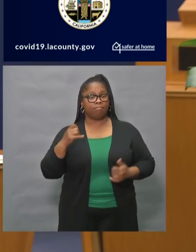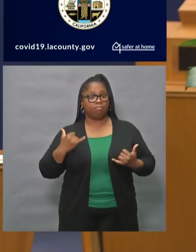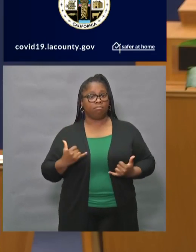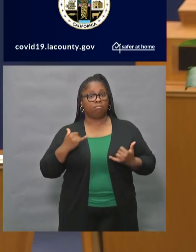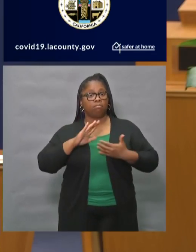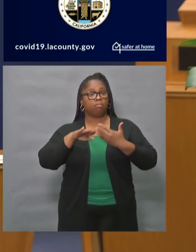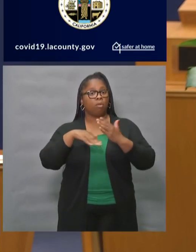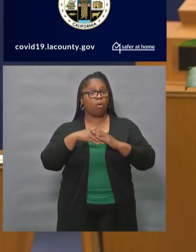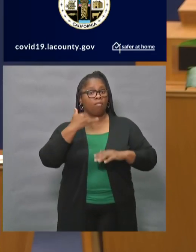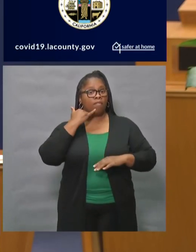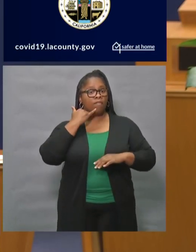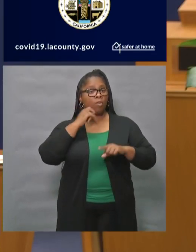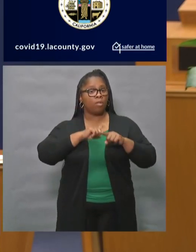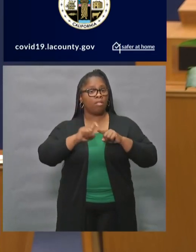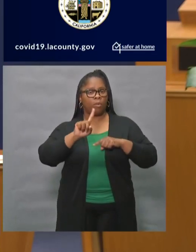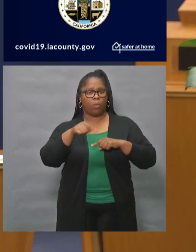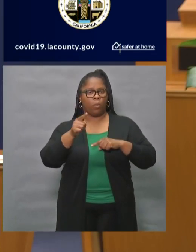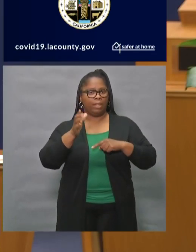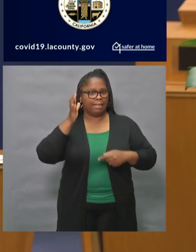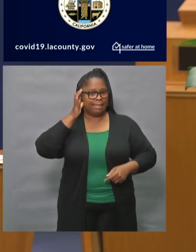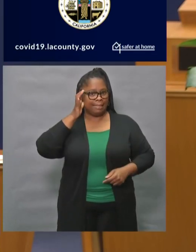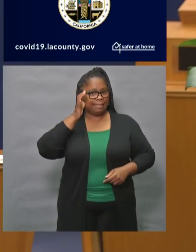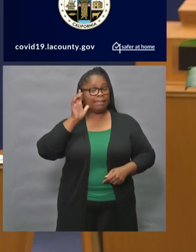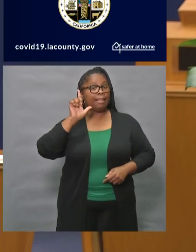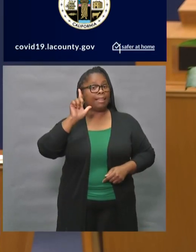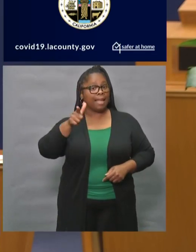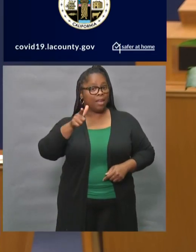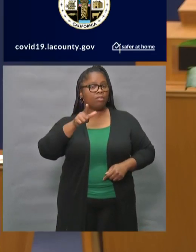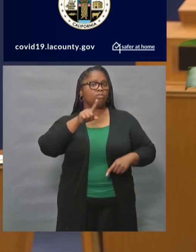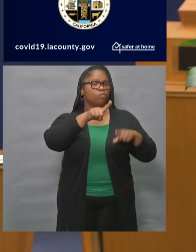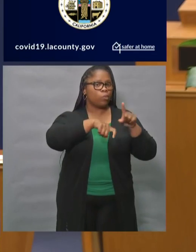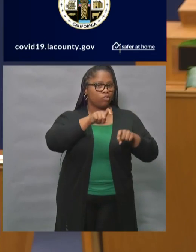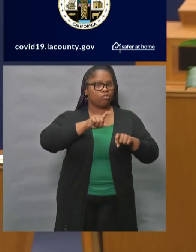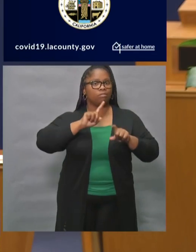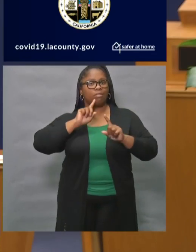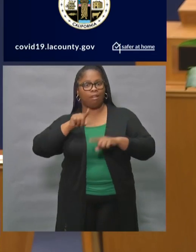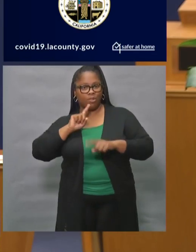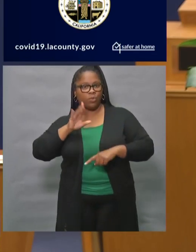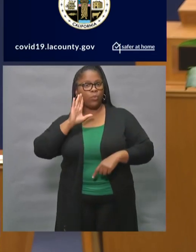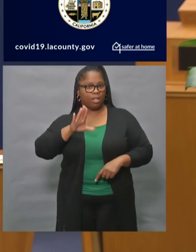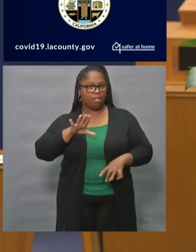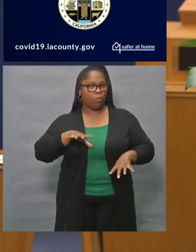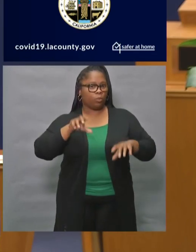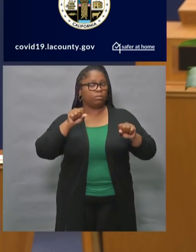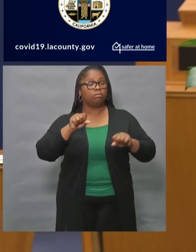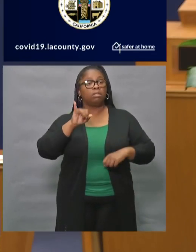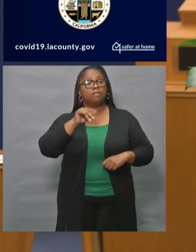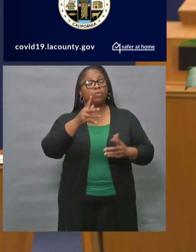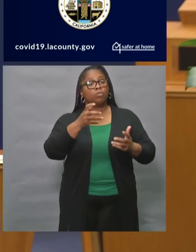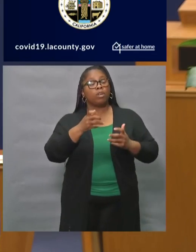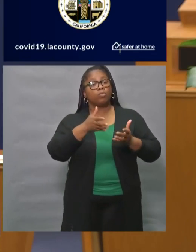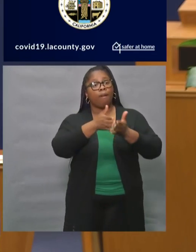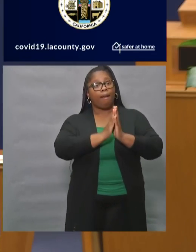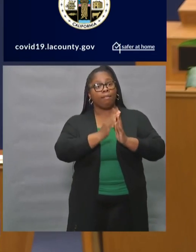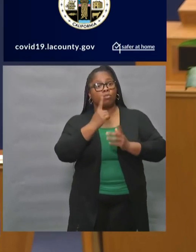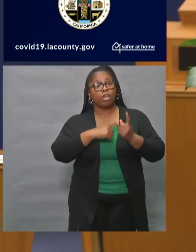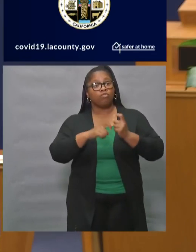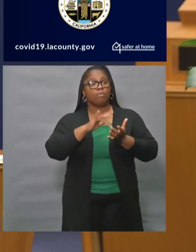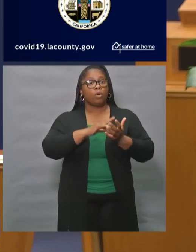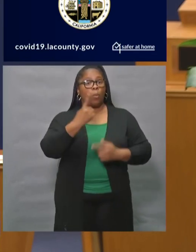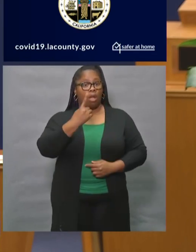a listen-only mode. Later, we will have a question and answer session. If you wish to ask a question, please press 1, then